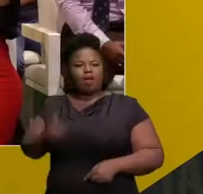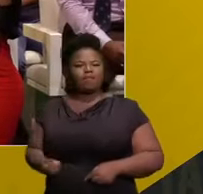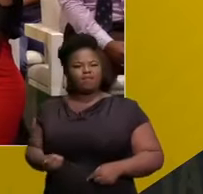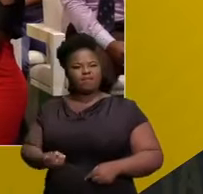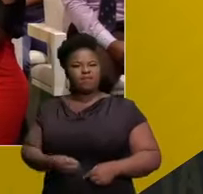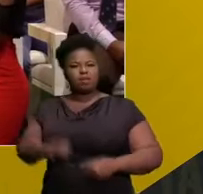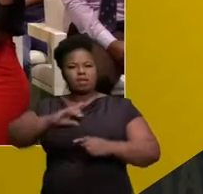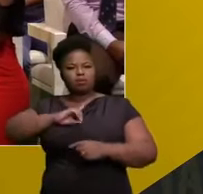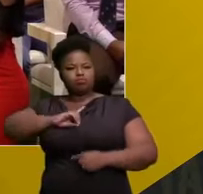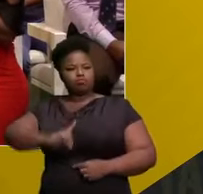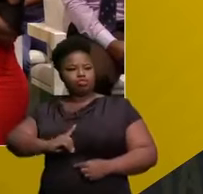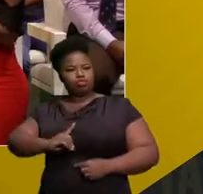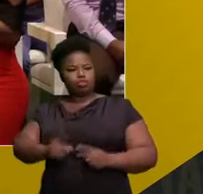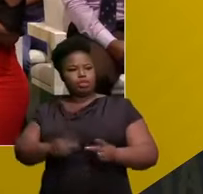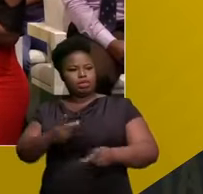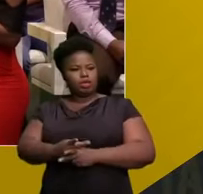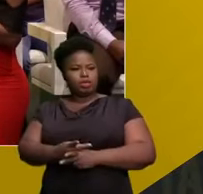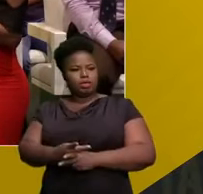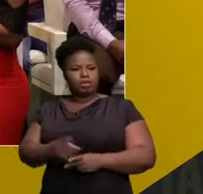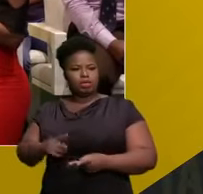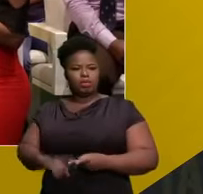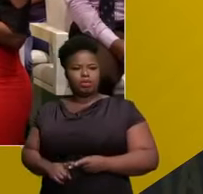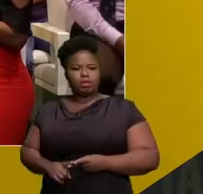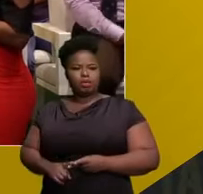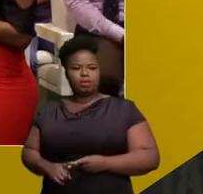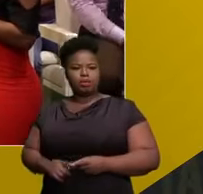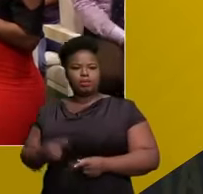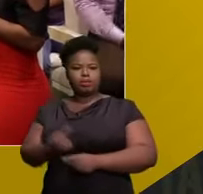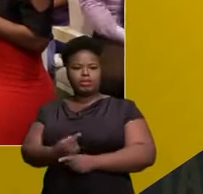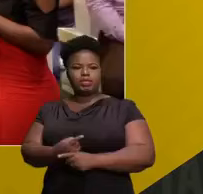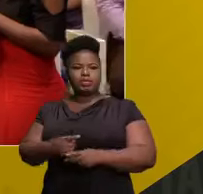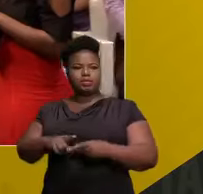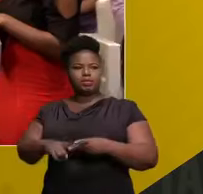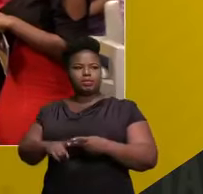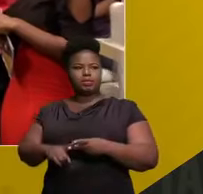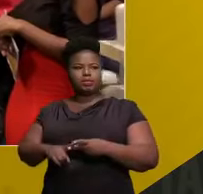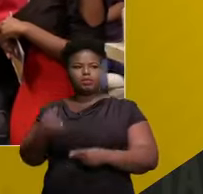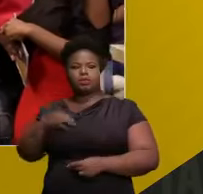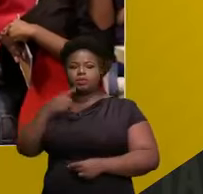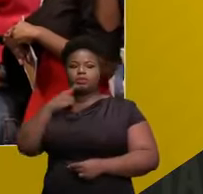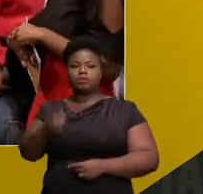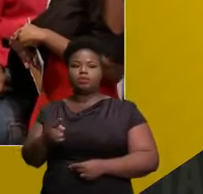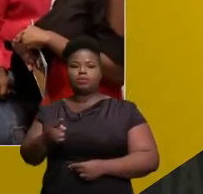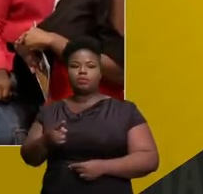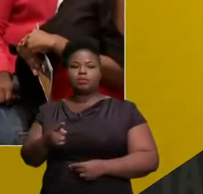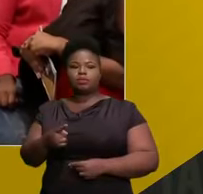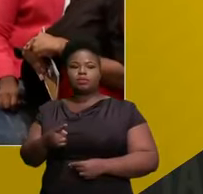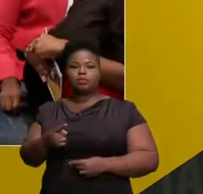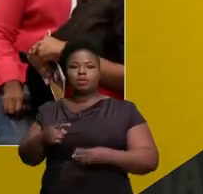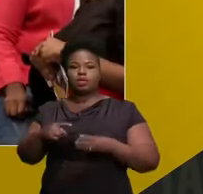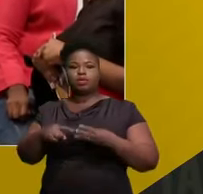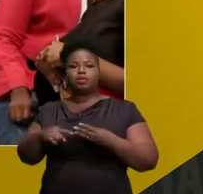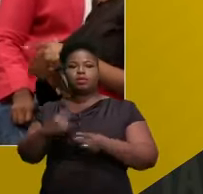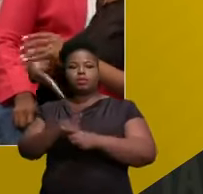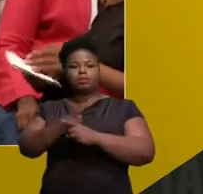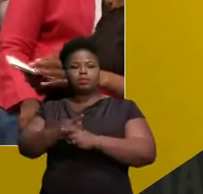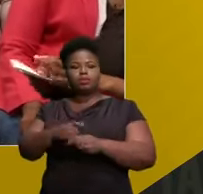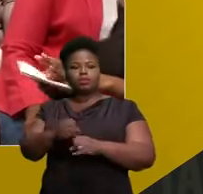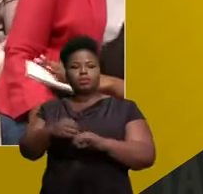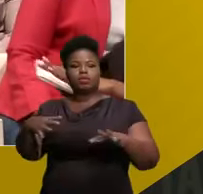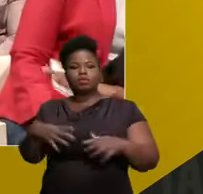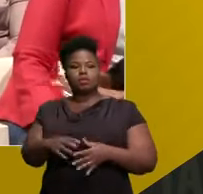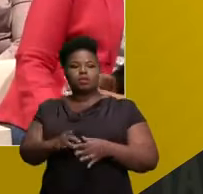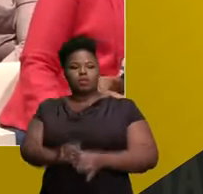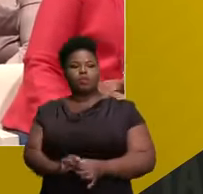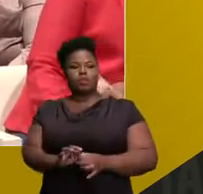of having a mental issue? What I can say is that it starts at home.